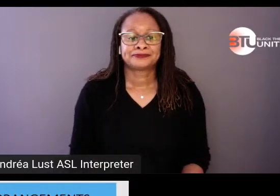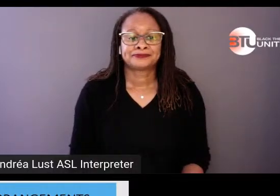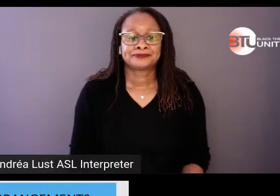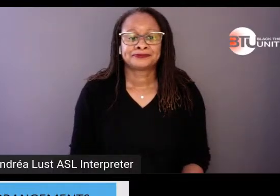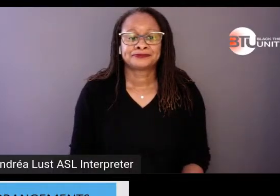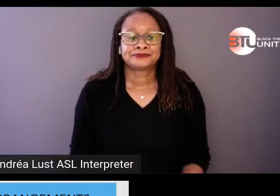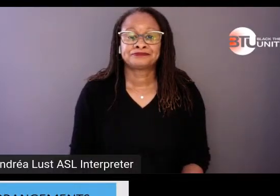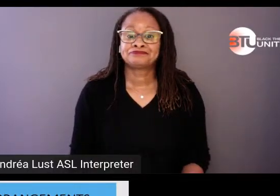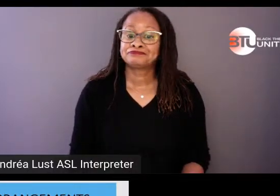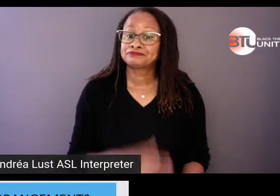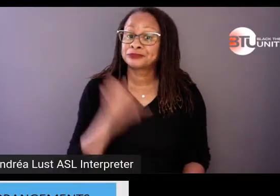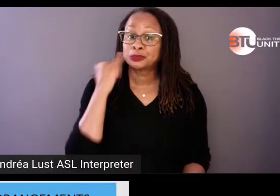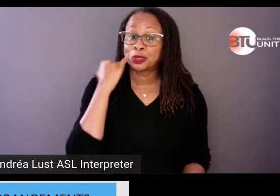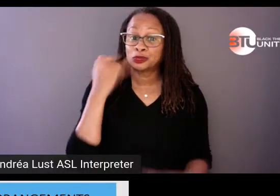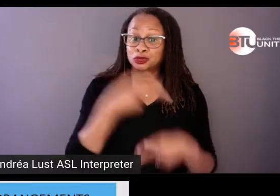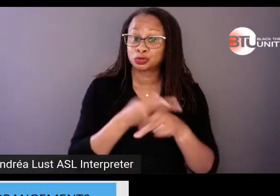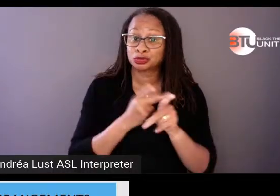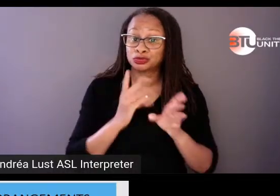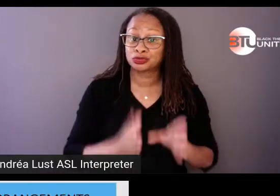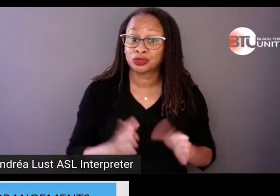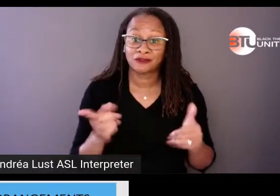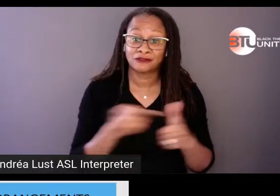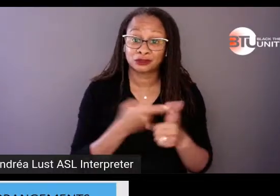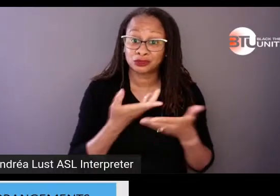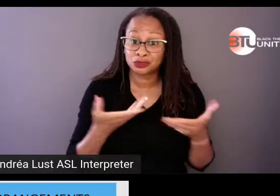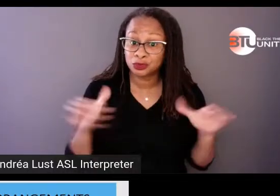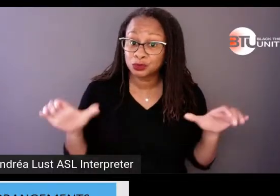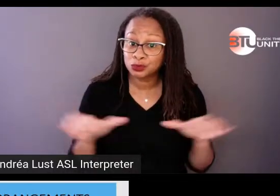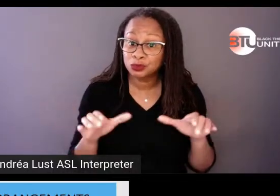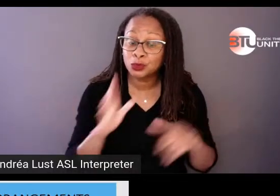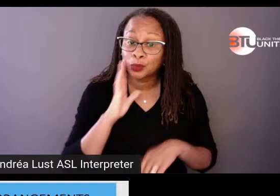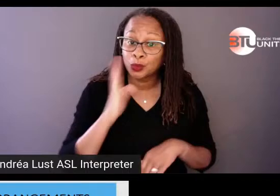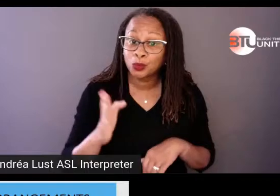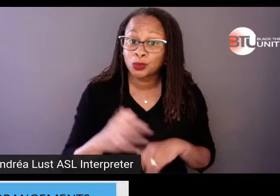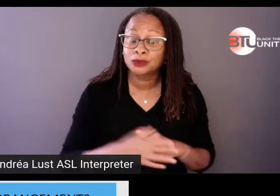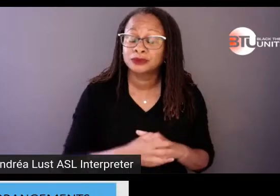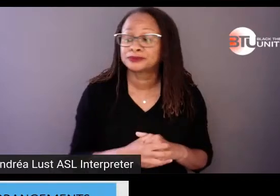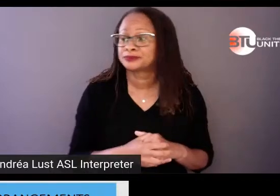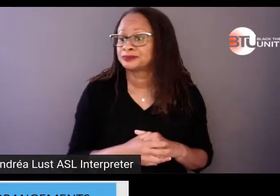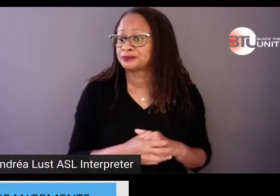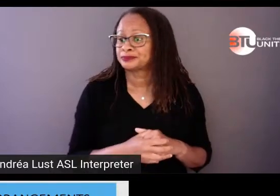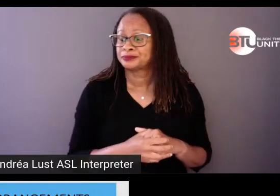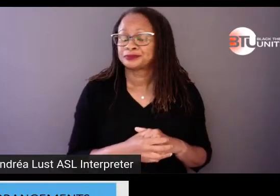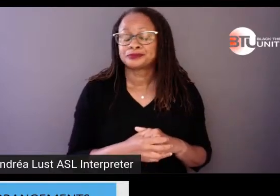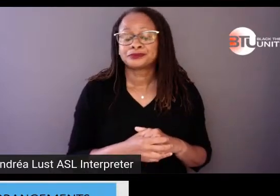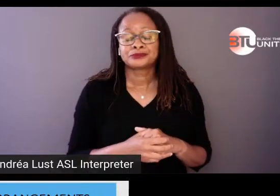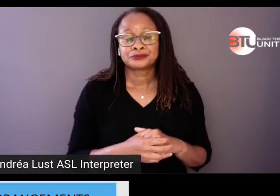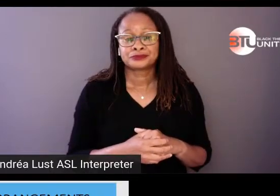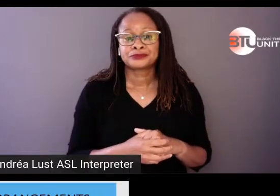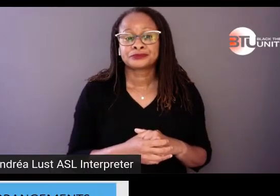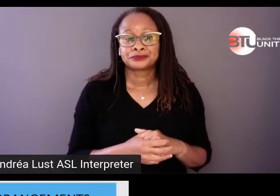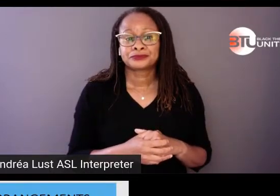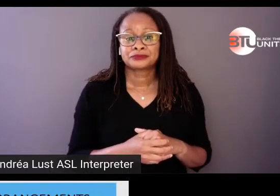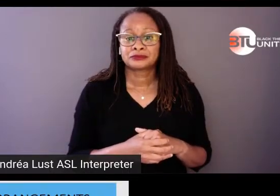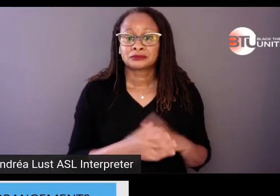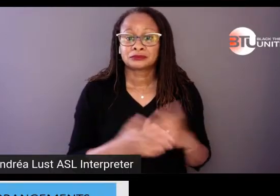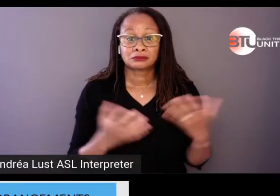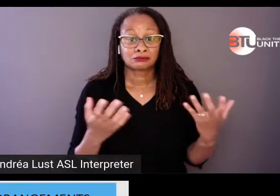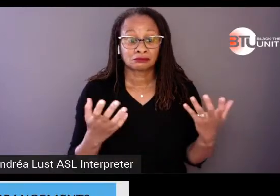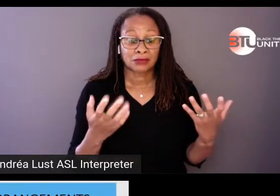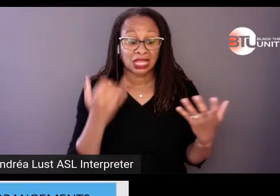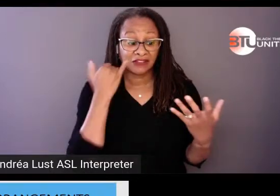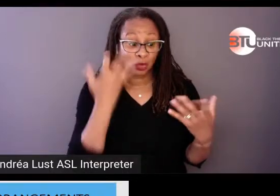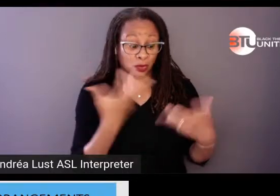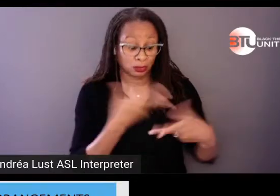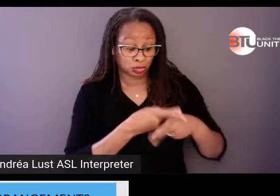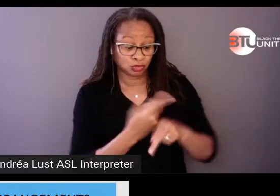If you're a producer, I mean, one of the first things you're going to do if there is a work that you want to produce, you have to get the rights to